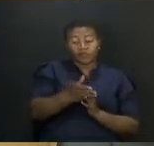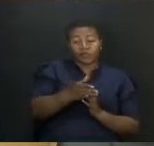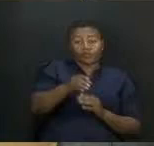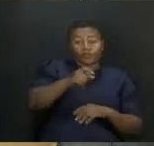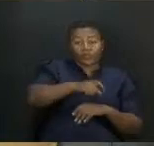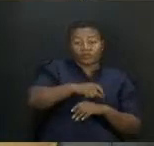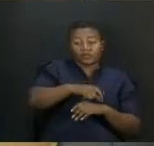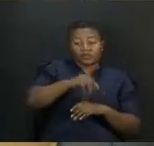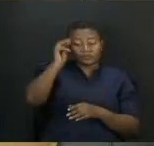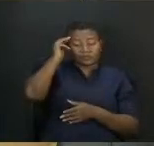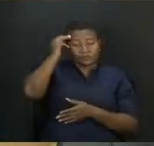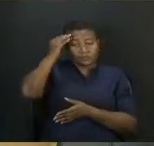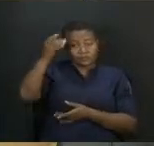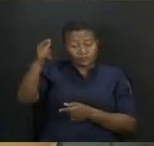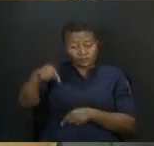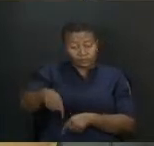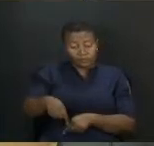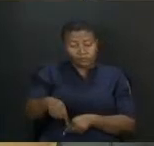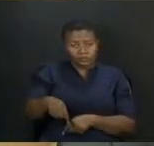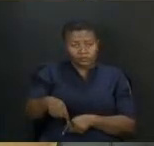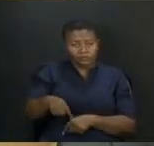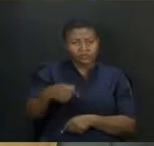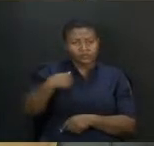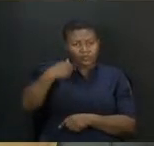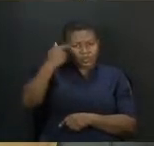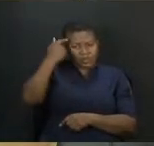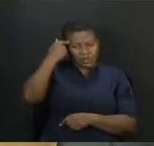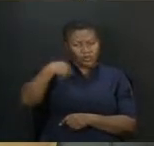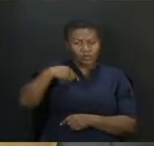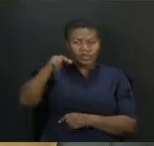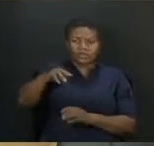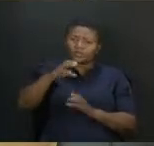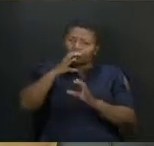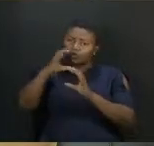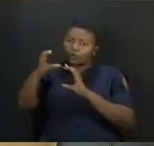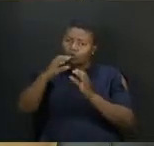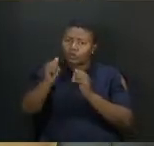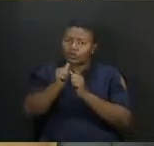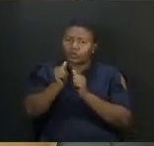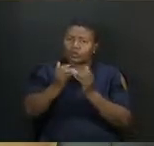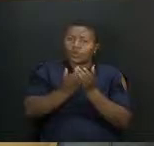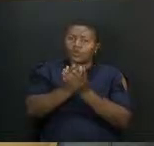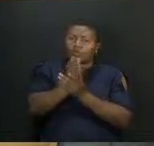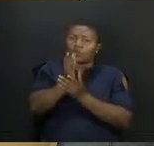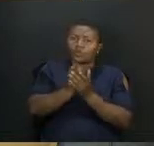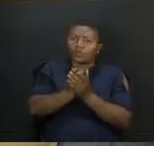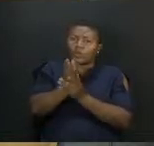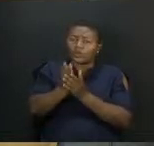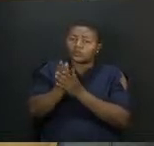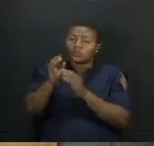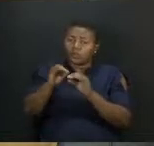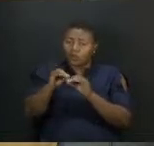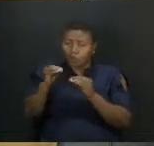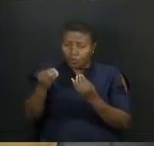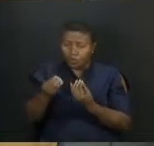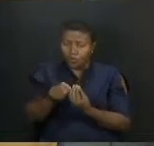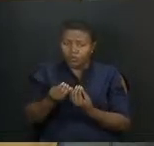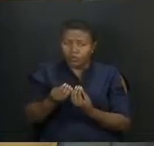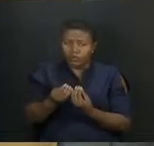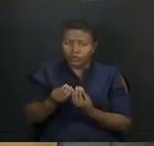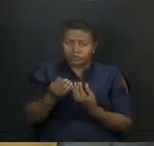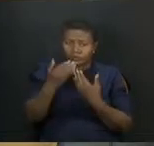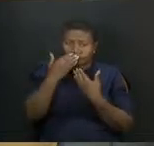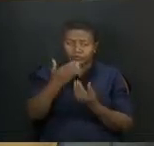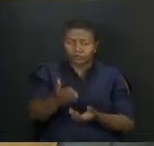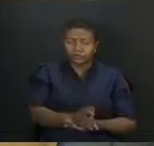and now, I think we need to communicate to the appropriate channels to deal with it as they already are doing that.